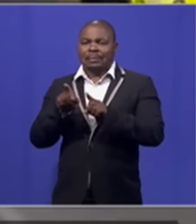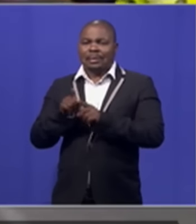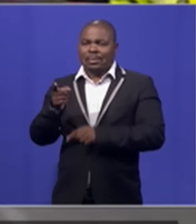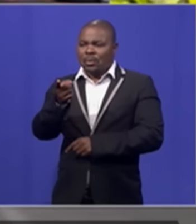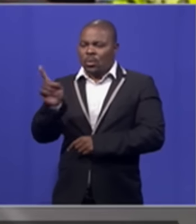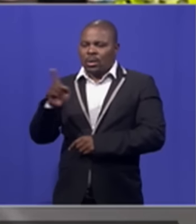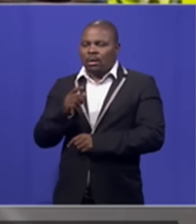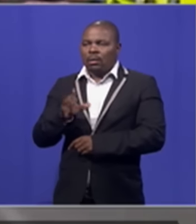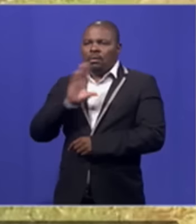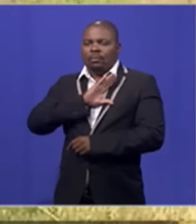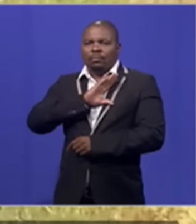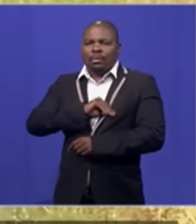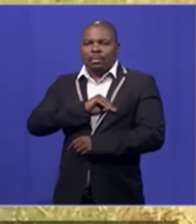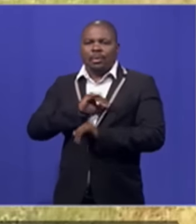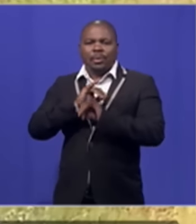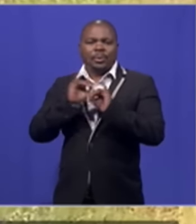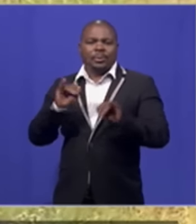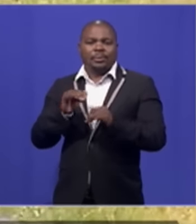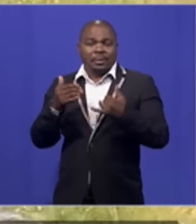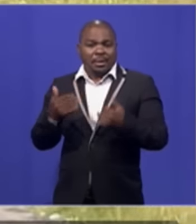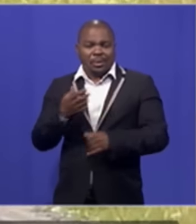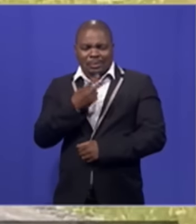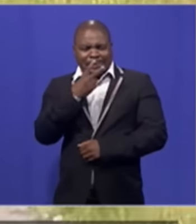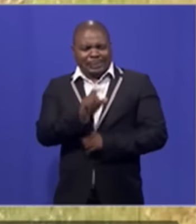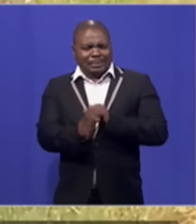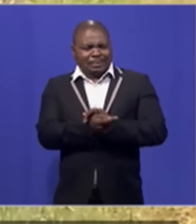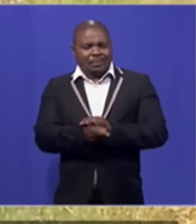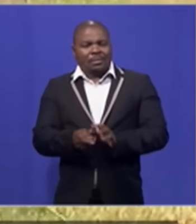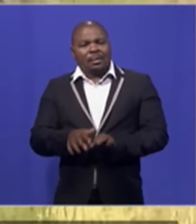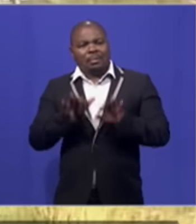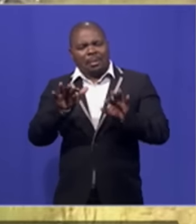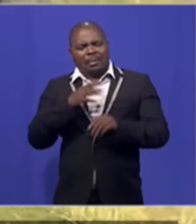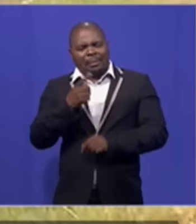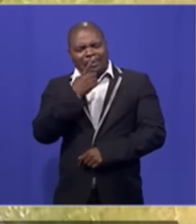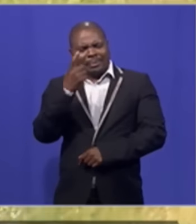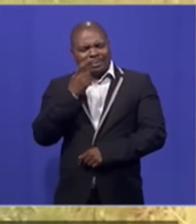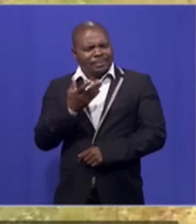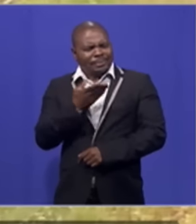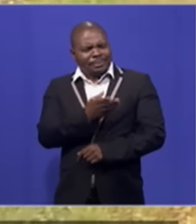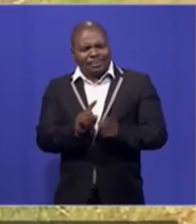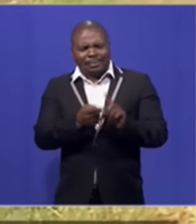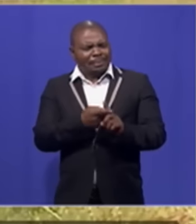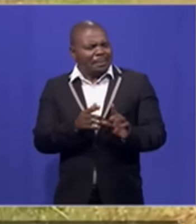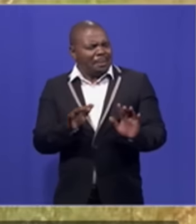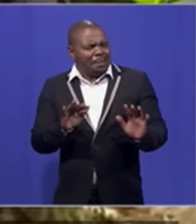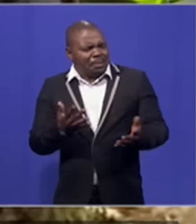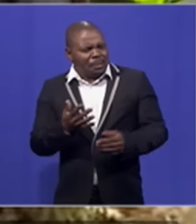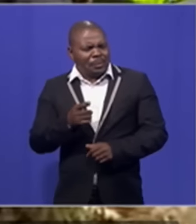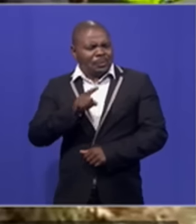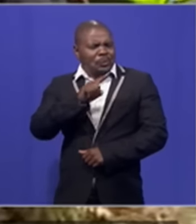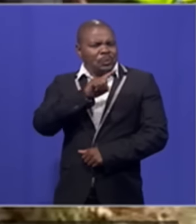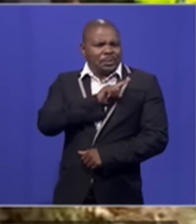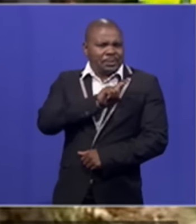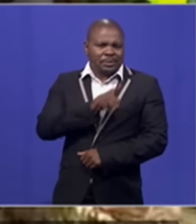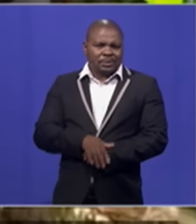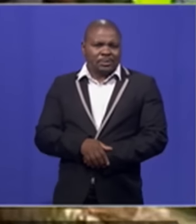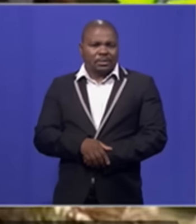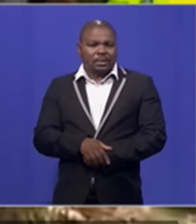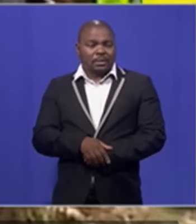ba thefutse maikutlo ka tseleo e etsaetseng ka teng ho bile le dipotso tse ngata hore e etsaetse jwang ho tlile jwang